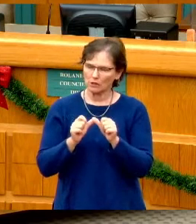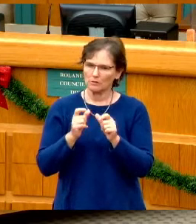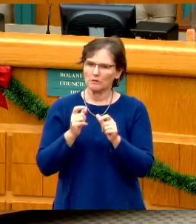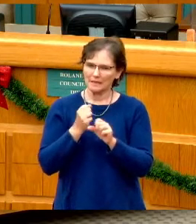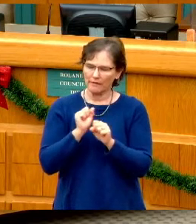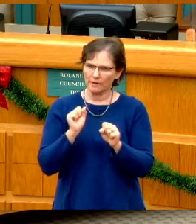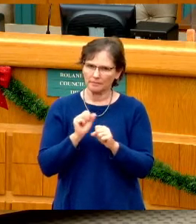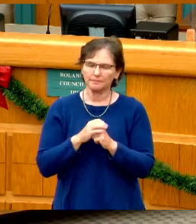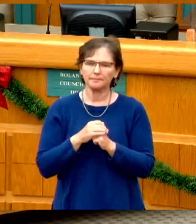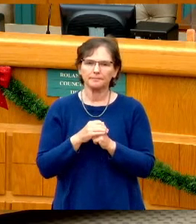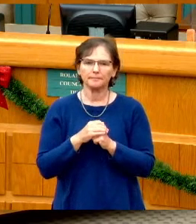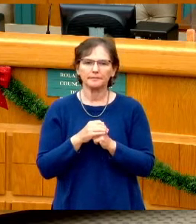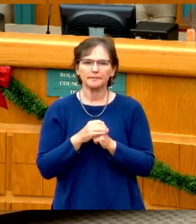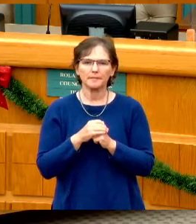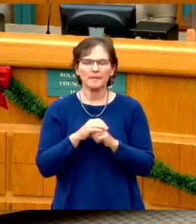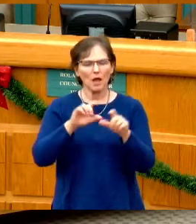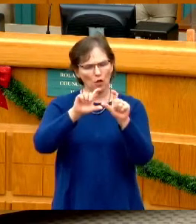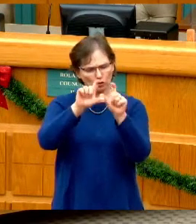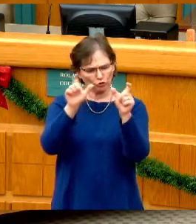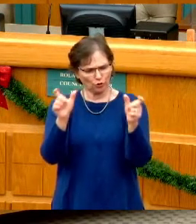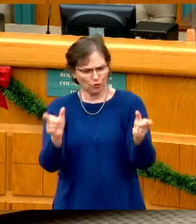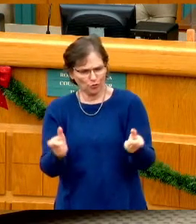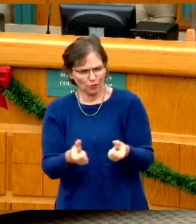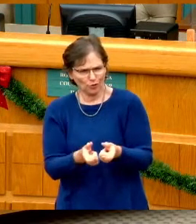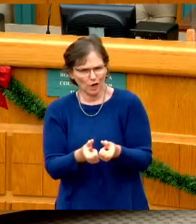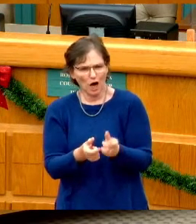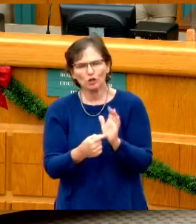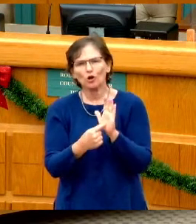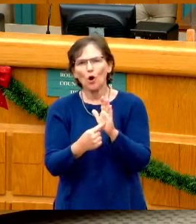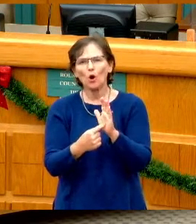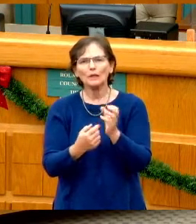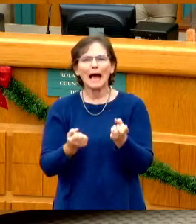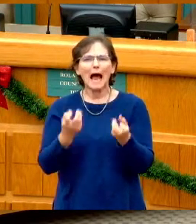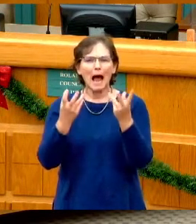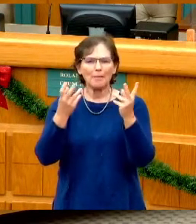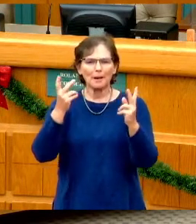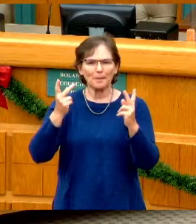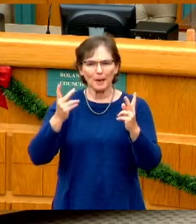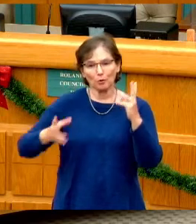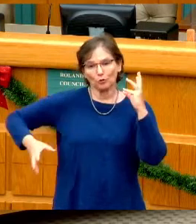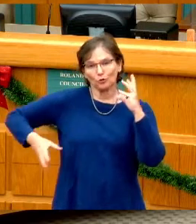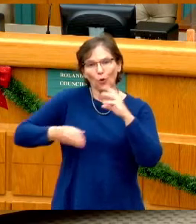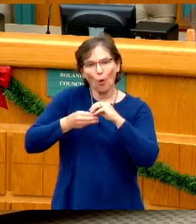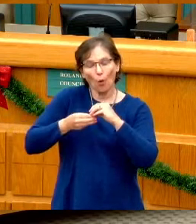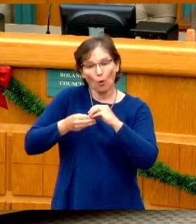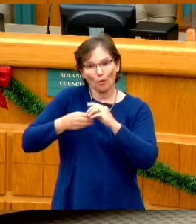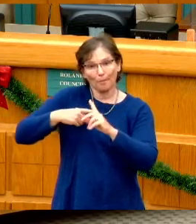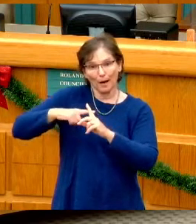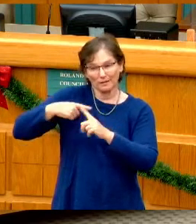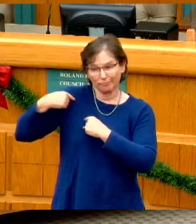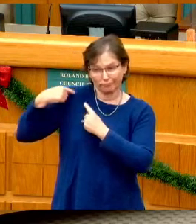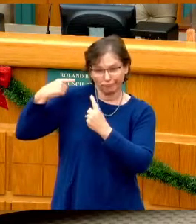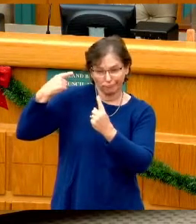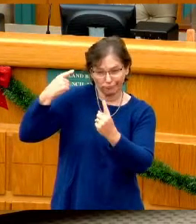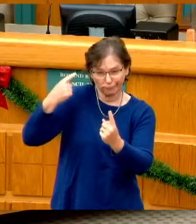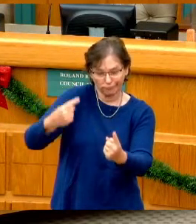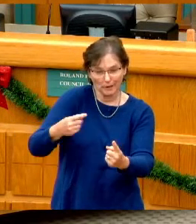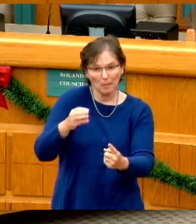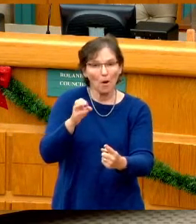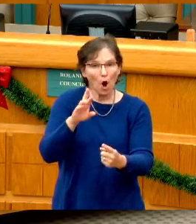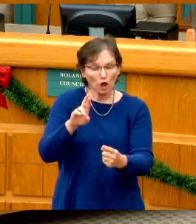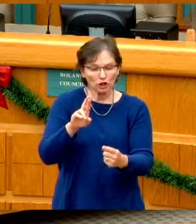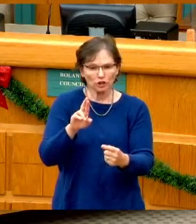So the donut diagram basically shows that there are 22,984 people recovered